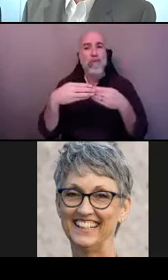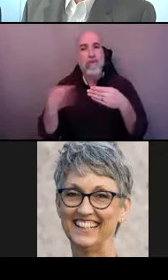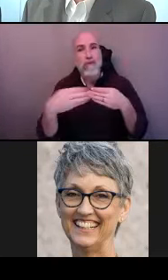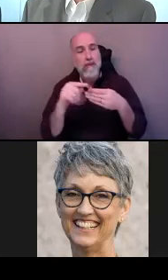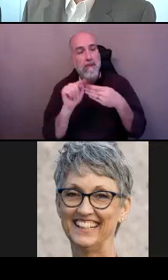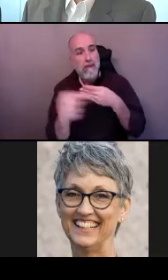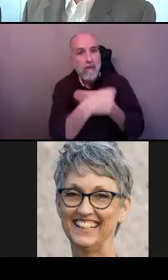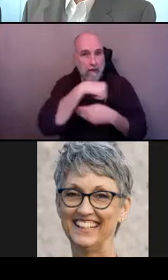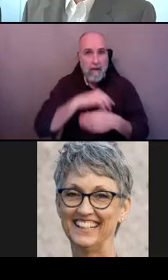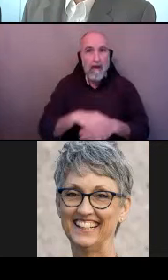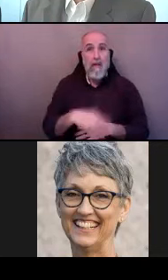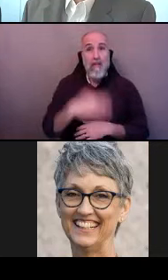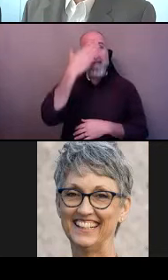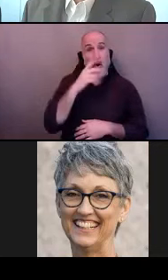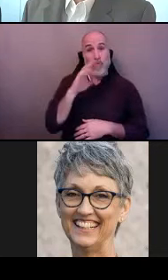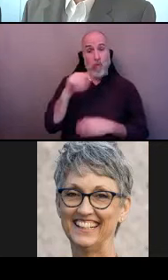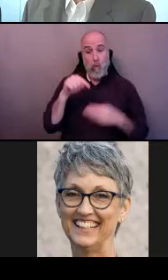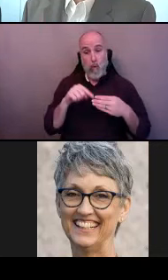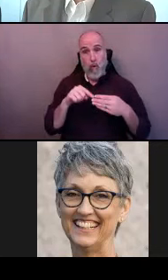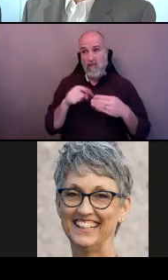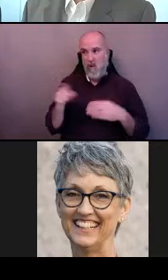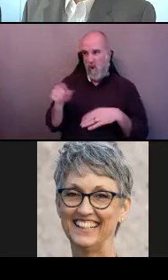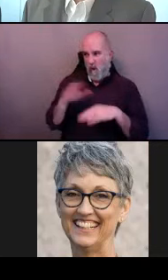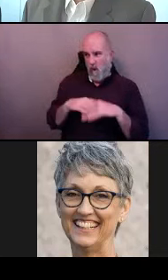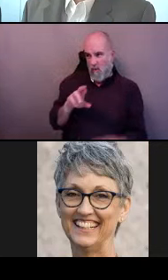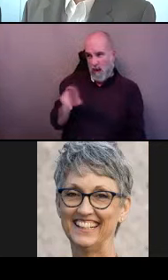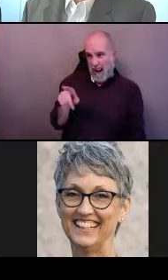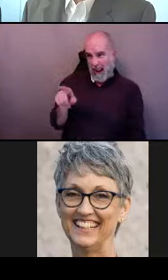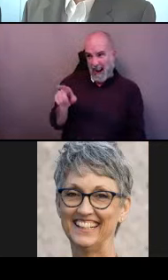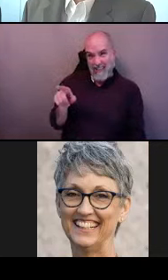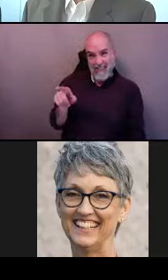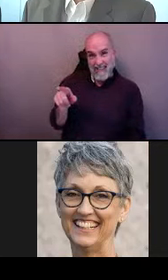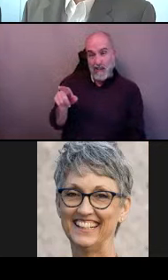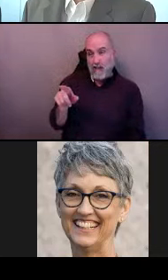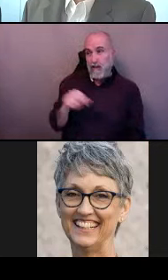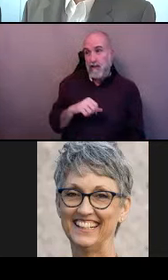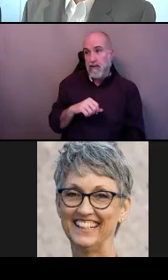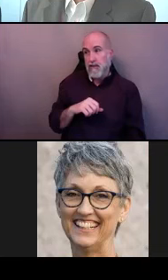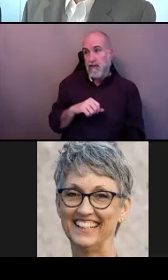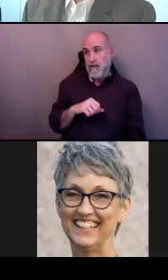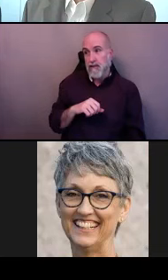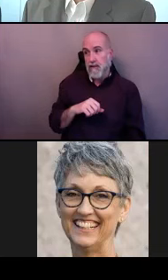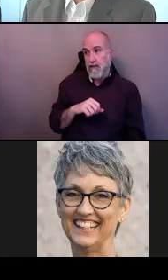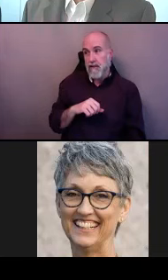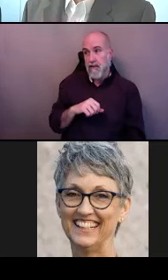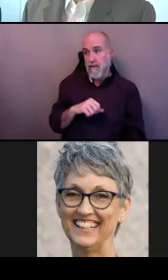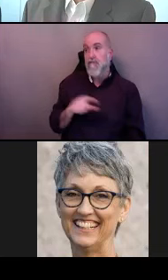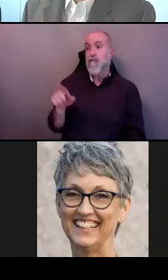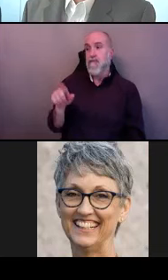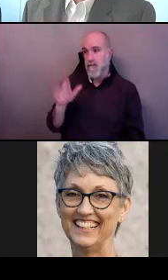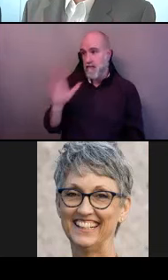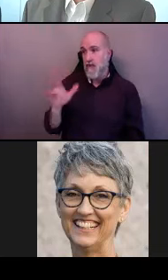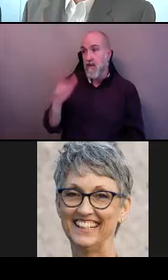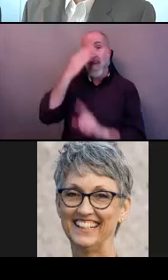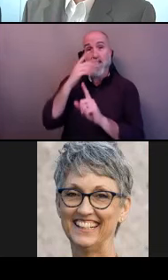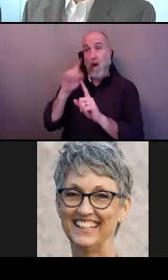And the front door is the one to the right. And so if you click, Randy, the front